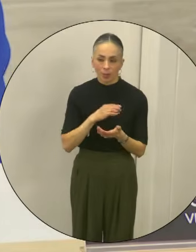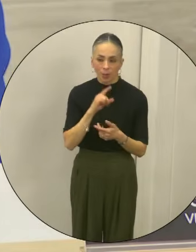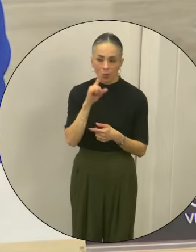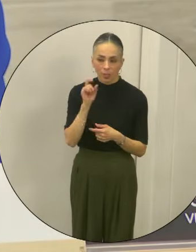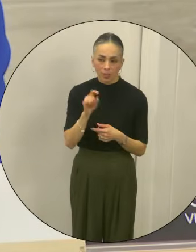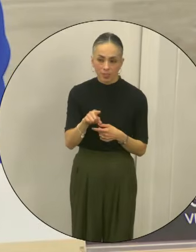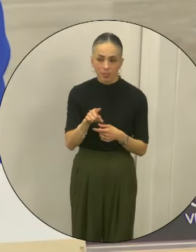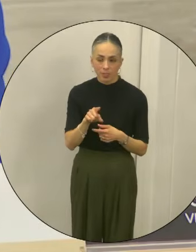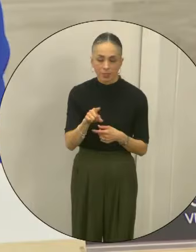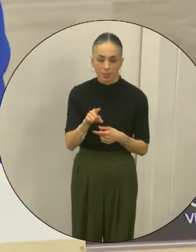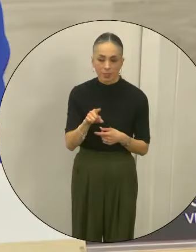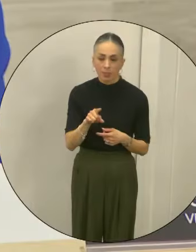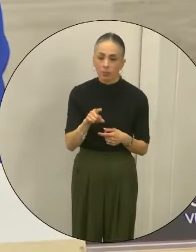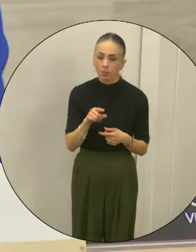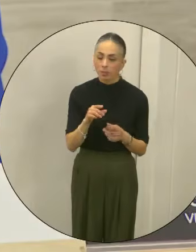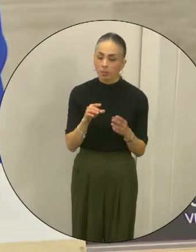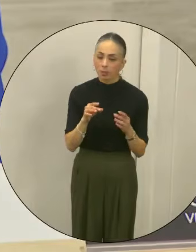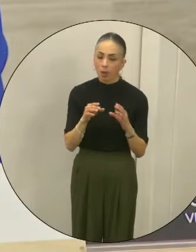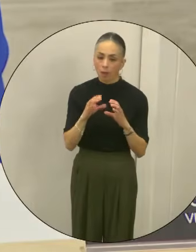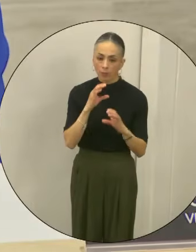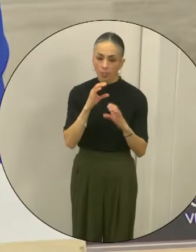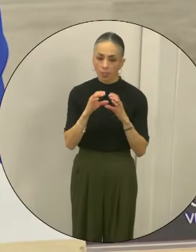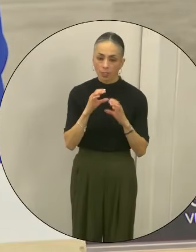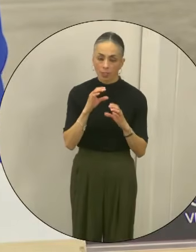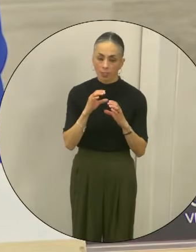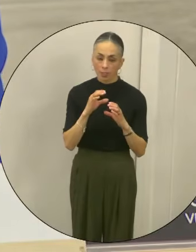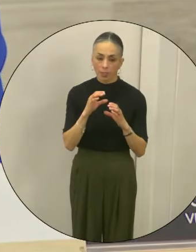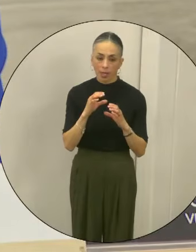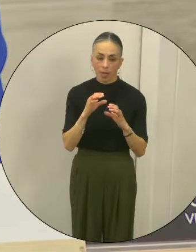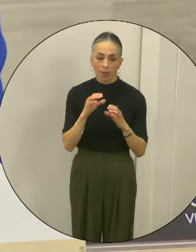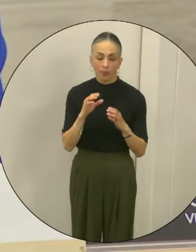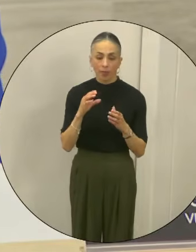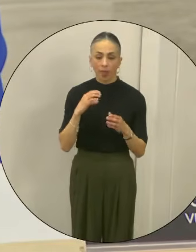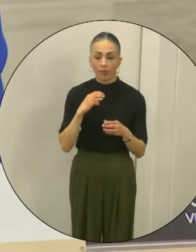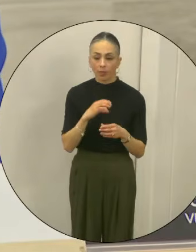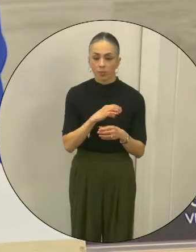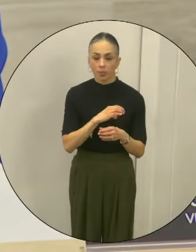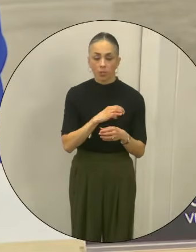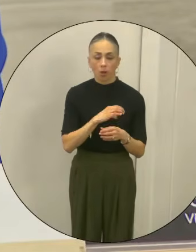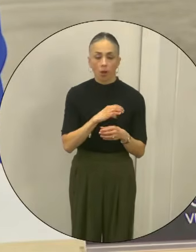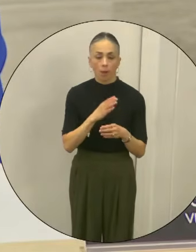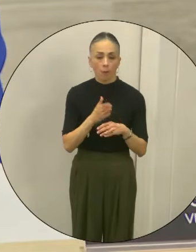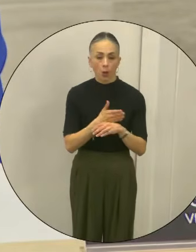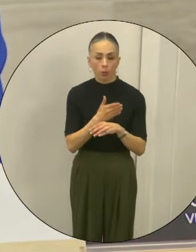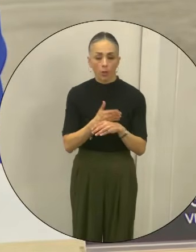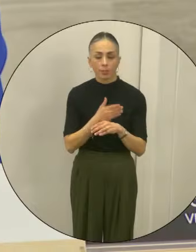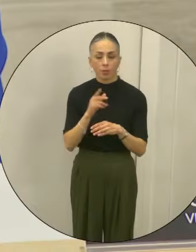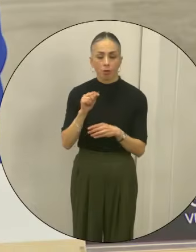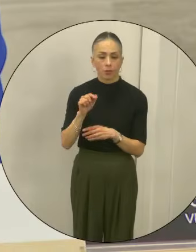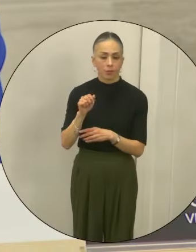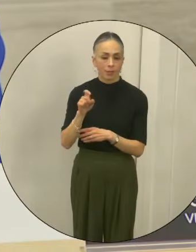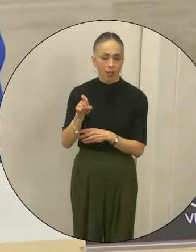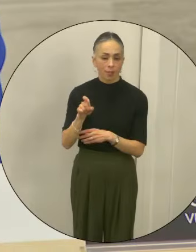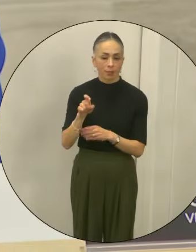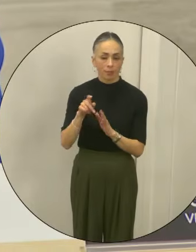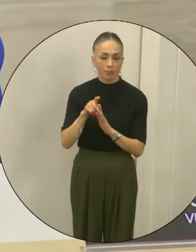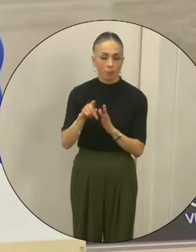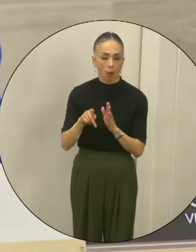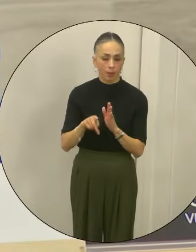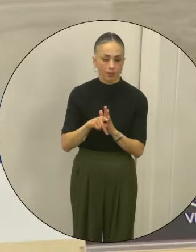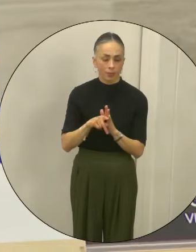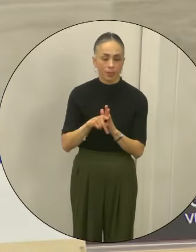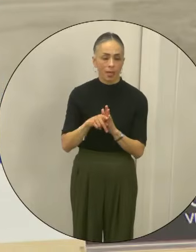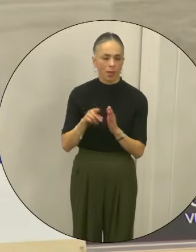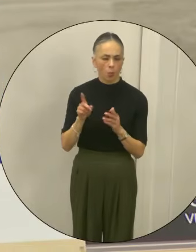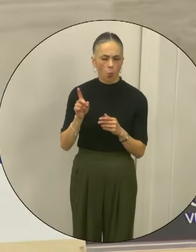is, was there conversations at the Commission on modernizing our tax policy, and where